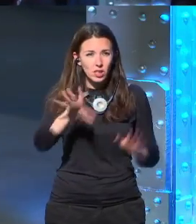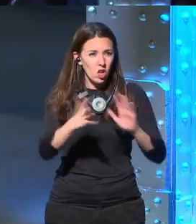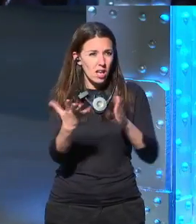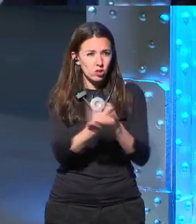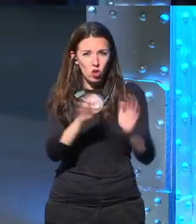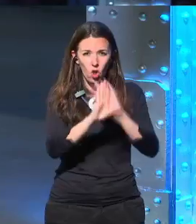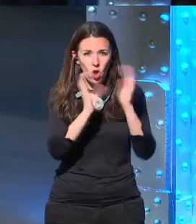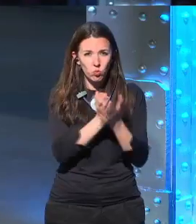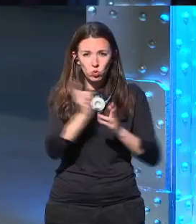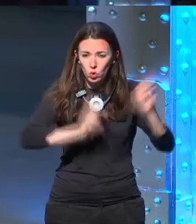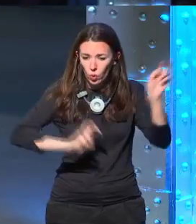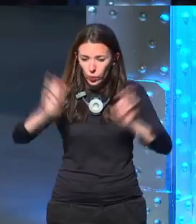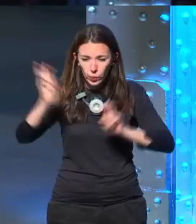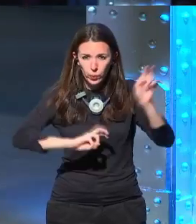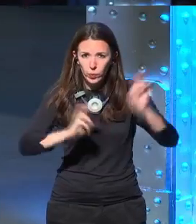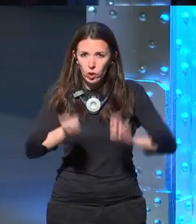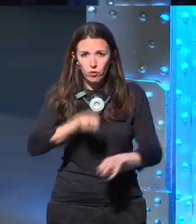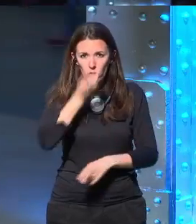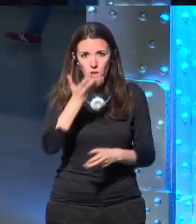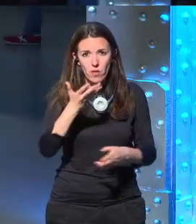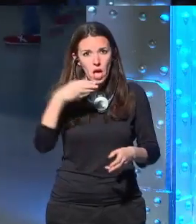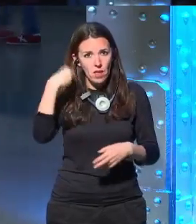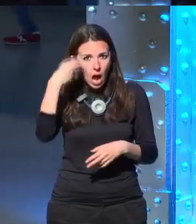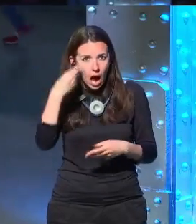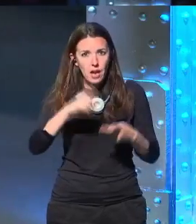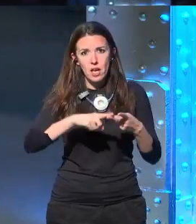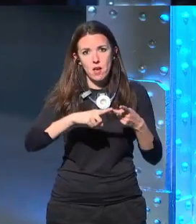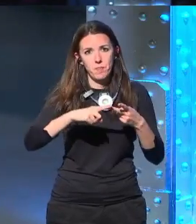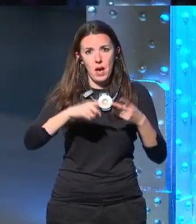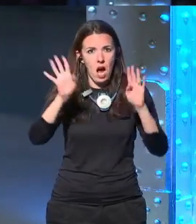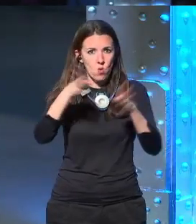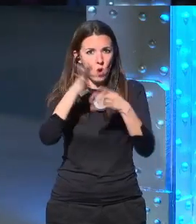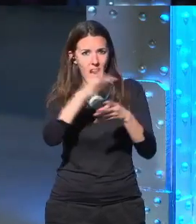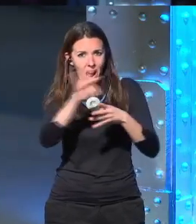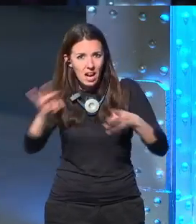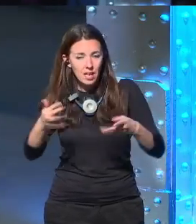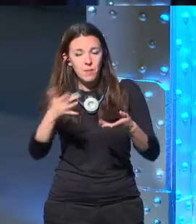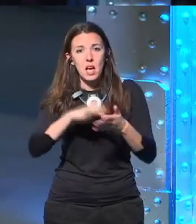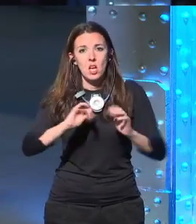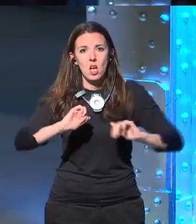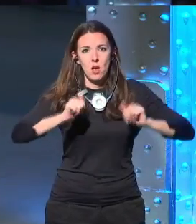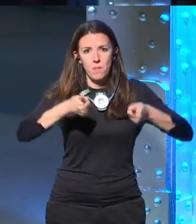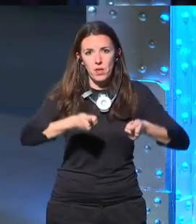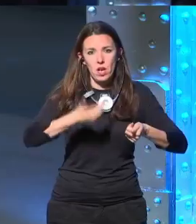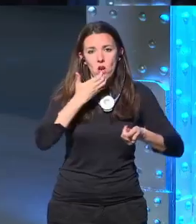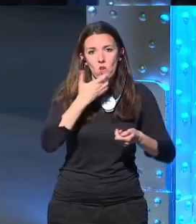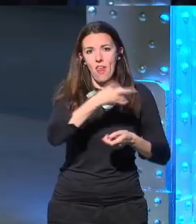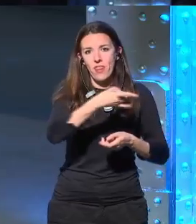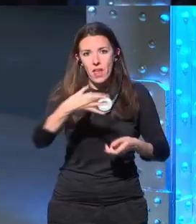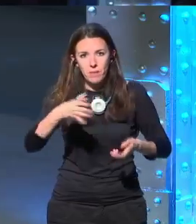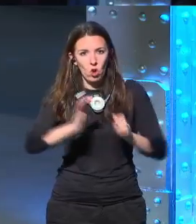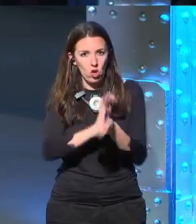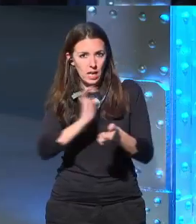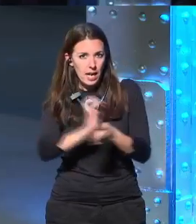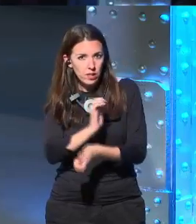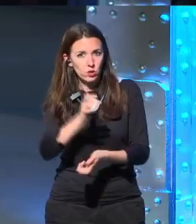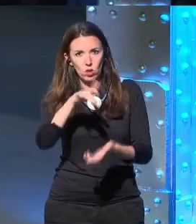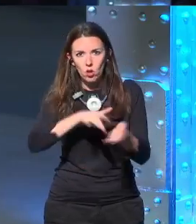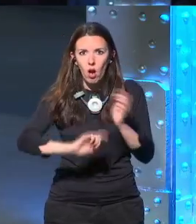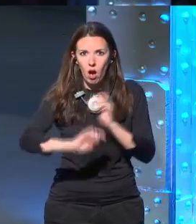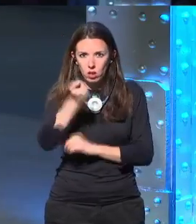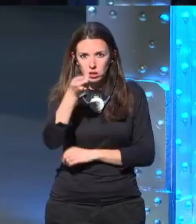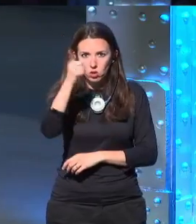algebra. And so they invent things like debit and credit bookkeeping. And the Medici family becomes successful because